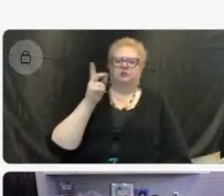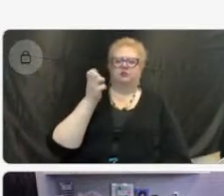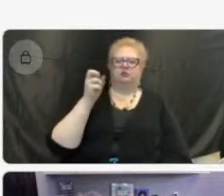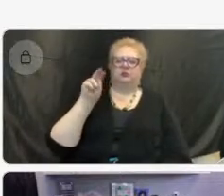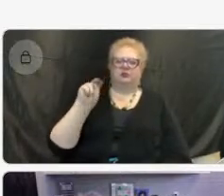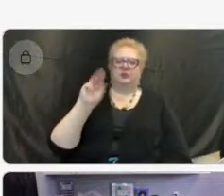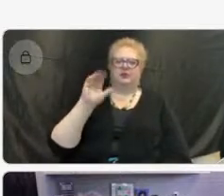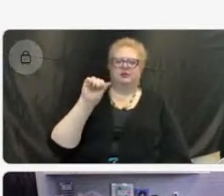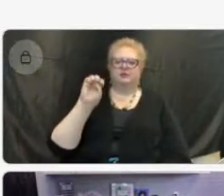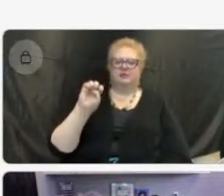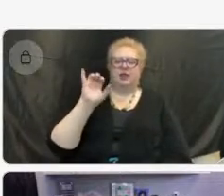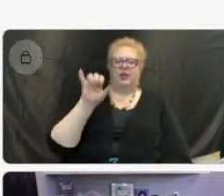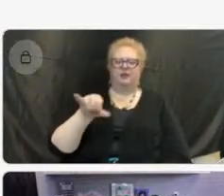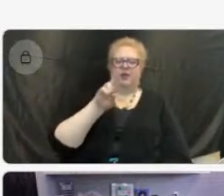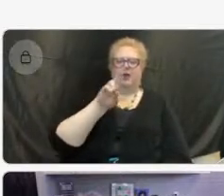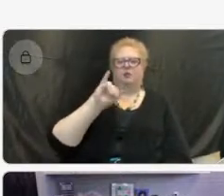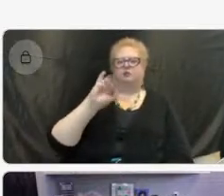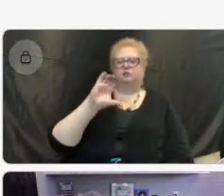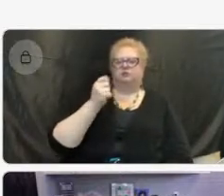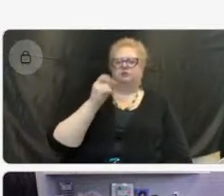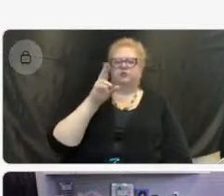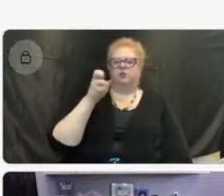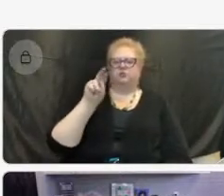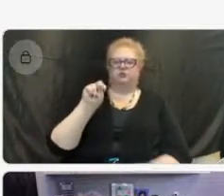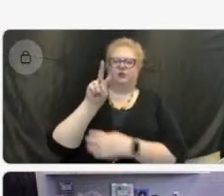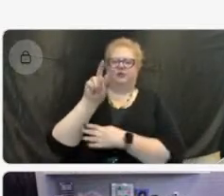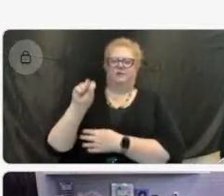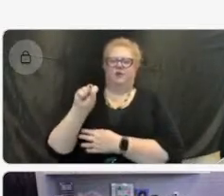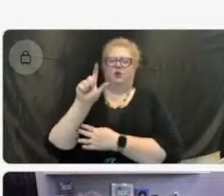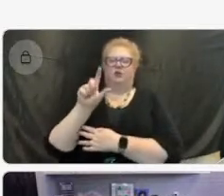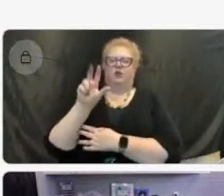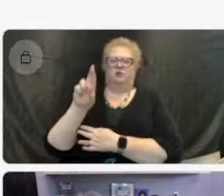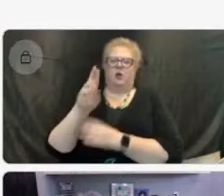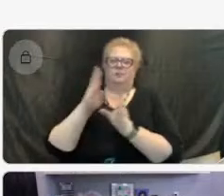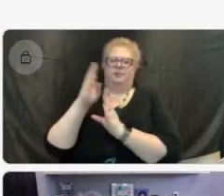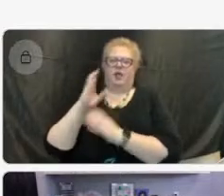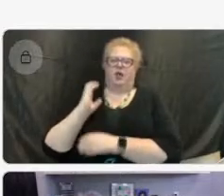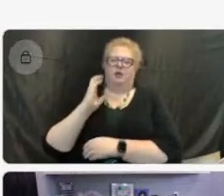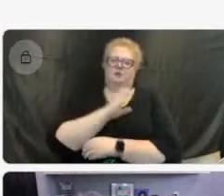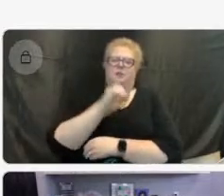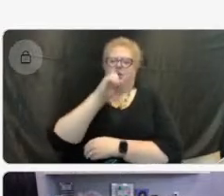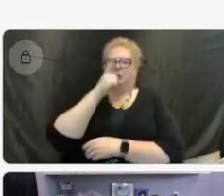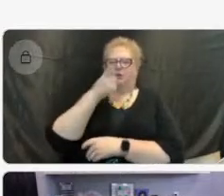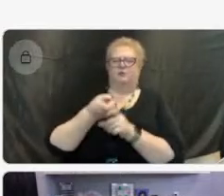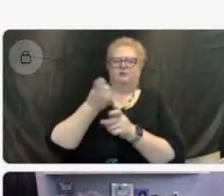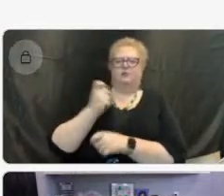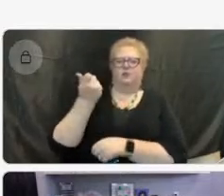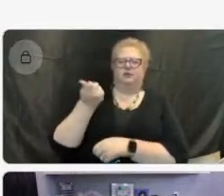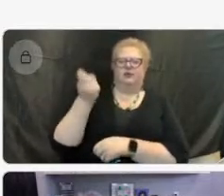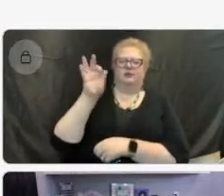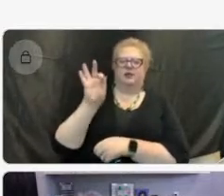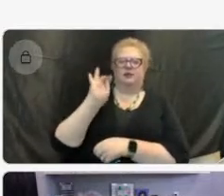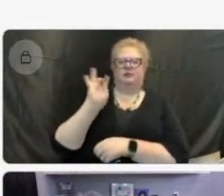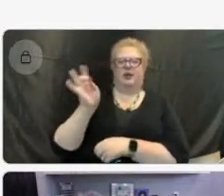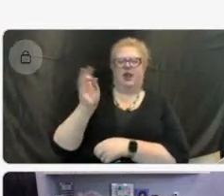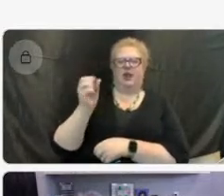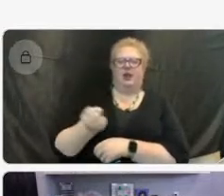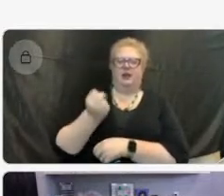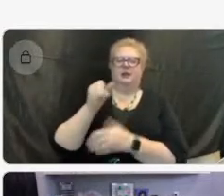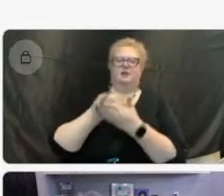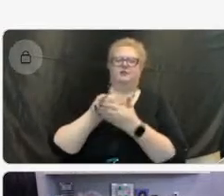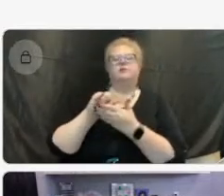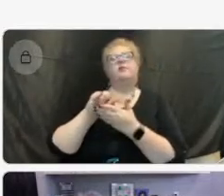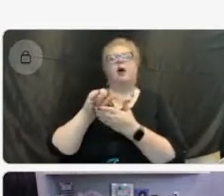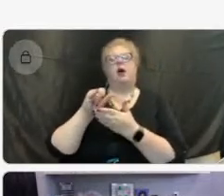case is Richardson versus City of Little Rock Planning Commission. It's a case from the late 1980s that comes out of the Arkansas